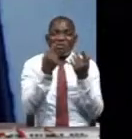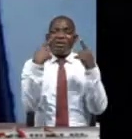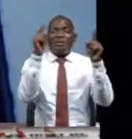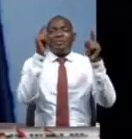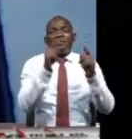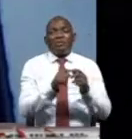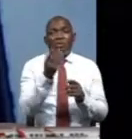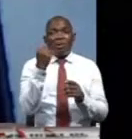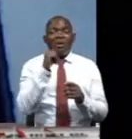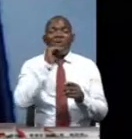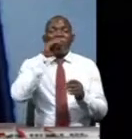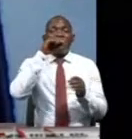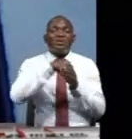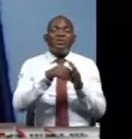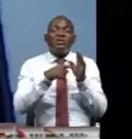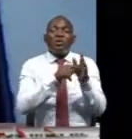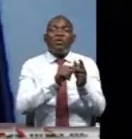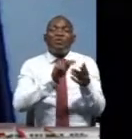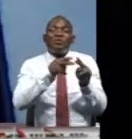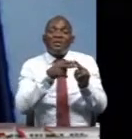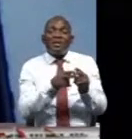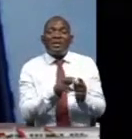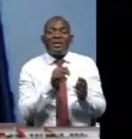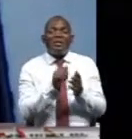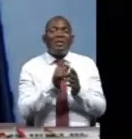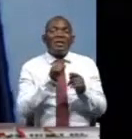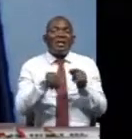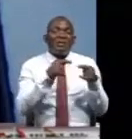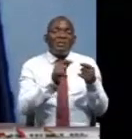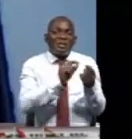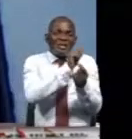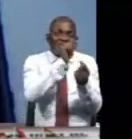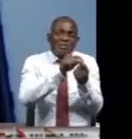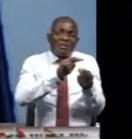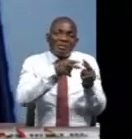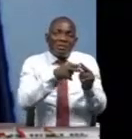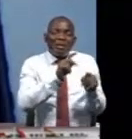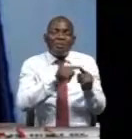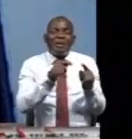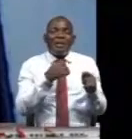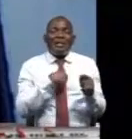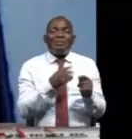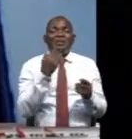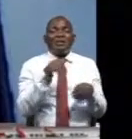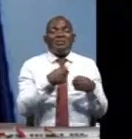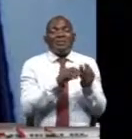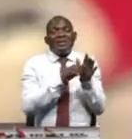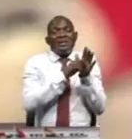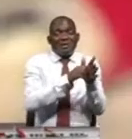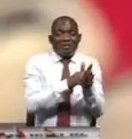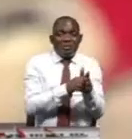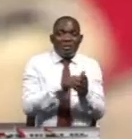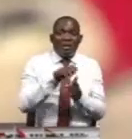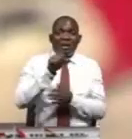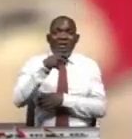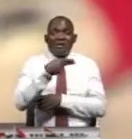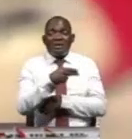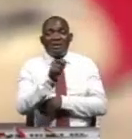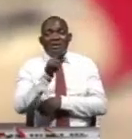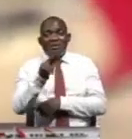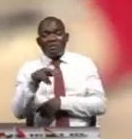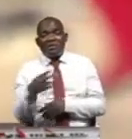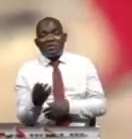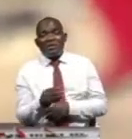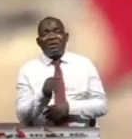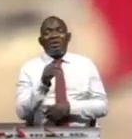not refer to figures? I may not have given you specific figures, but I've given you instances in Ashanti, in Eastern